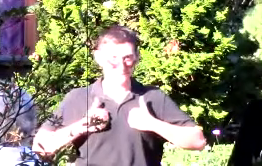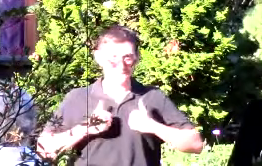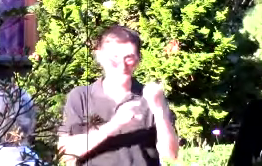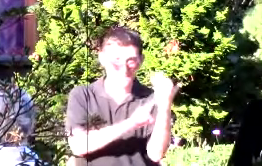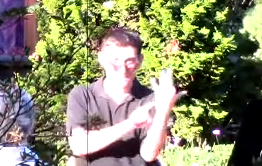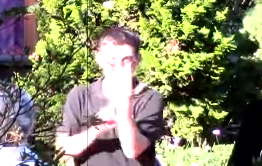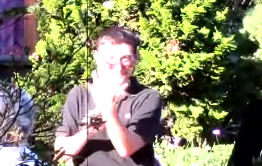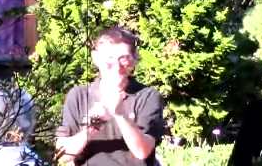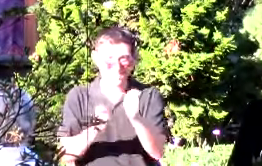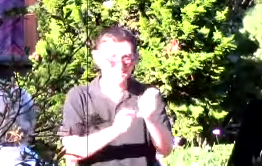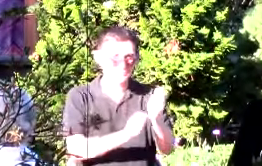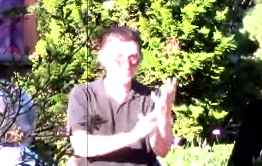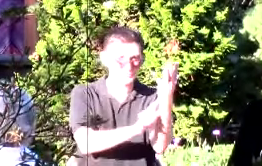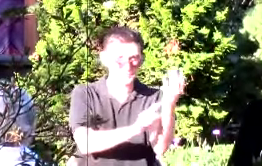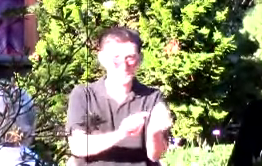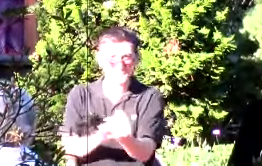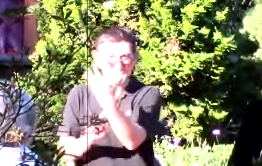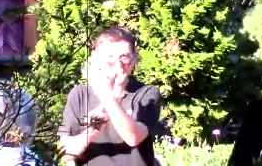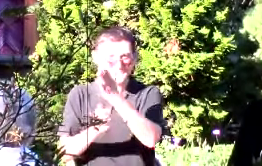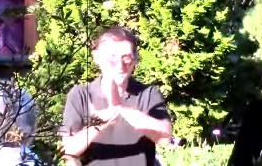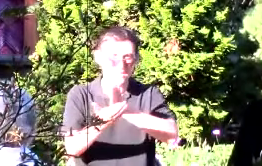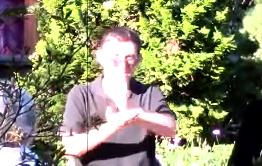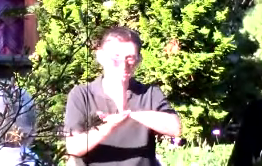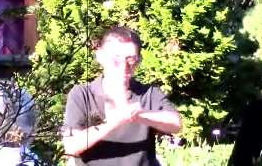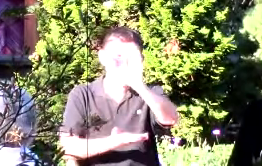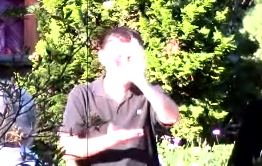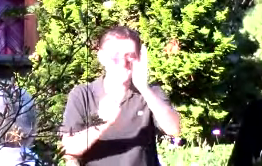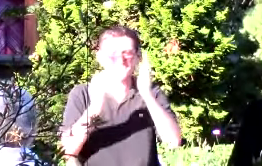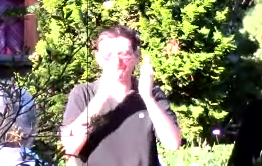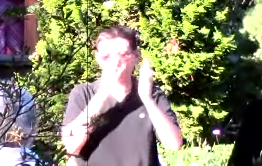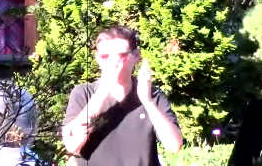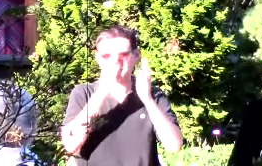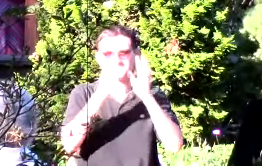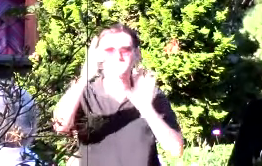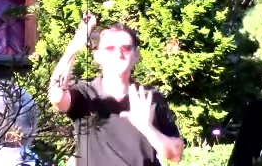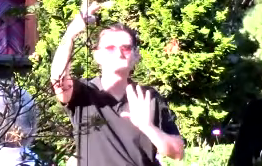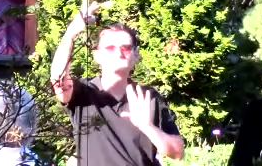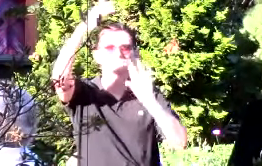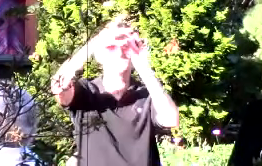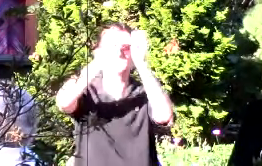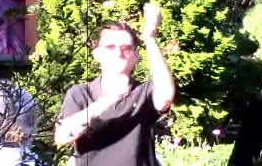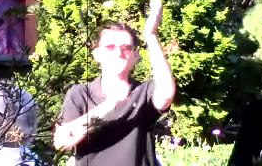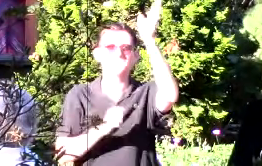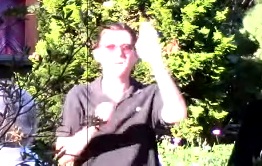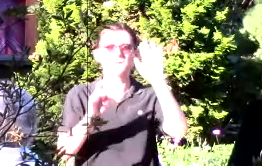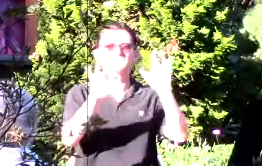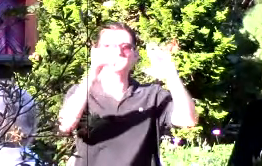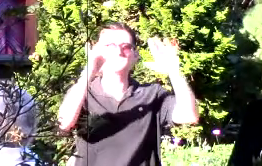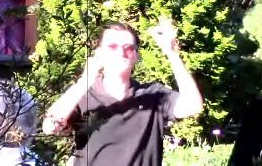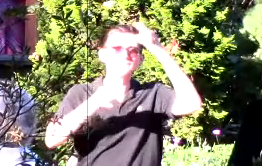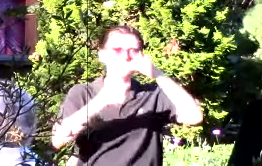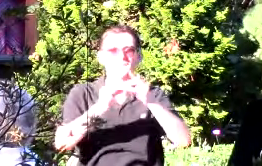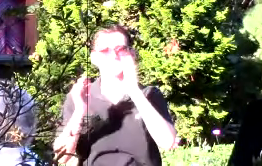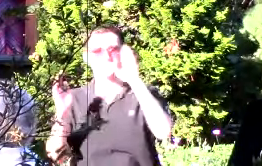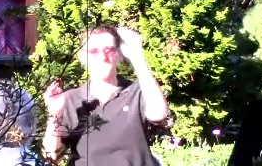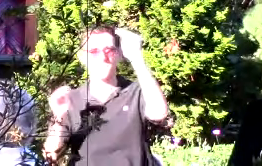we seek. Their brightness dispels gloom and lights a path to faith and hope. Their glow reminds us of the